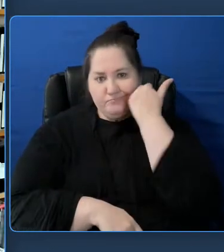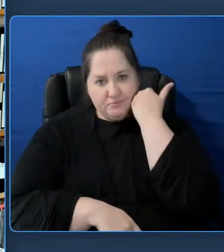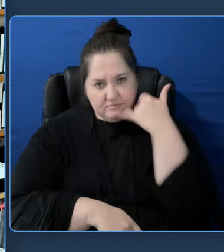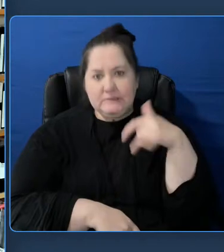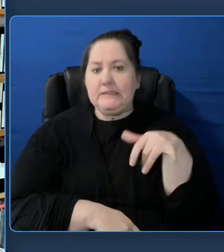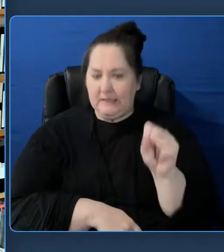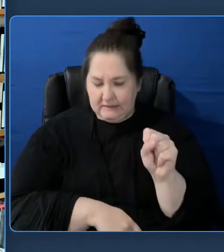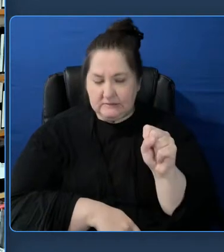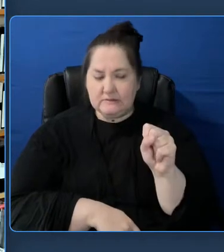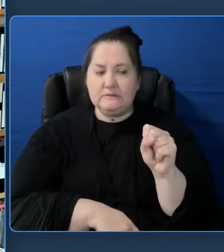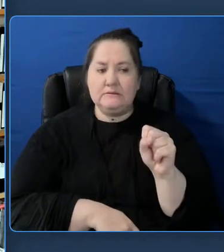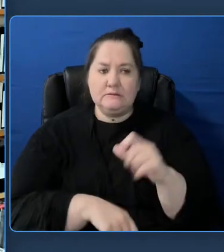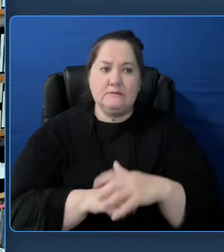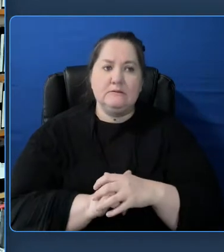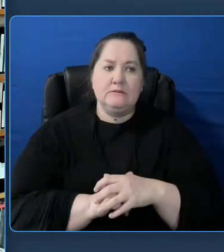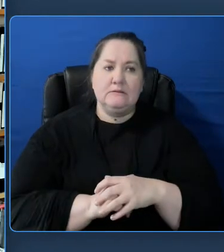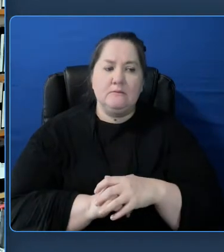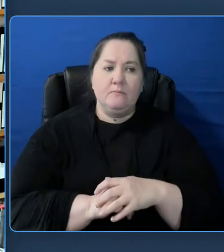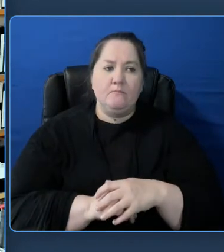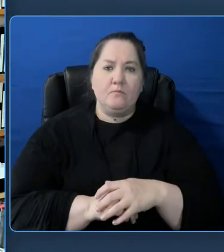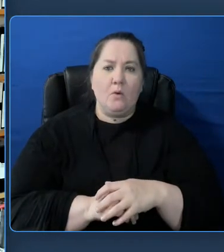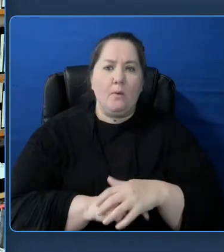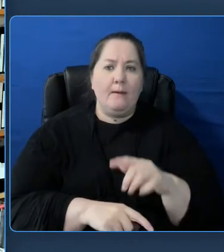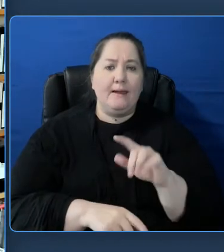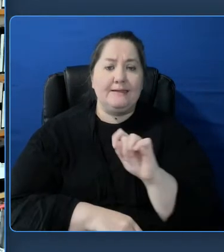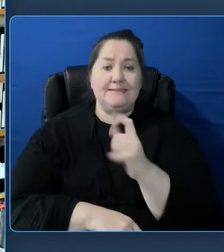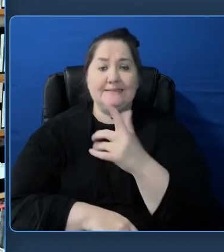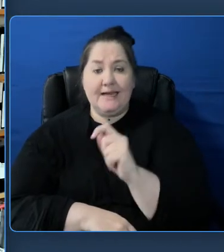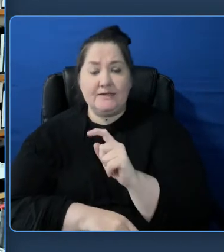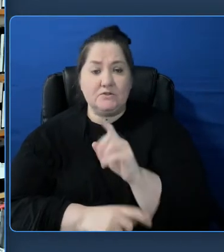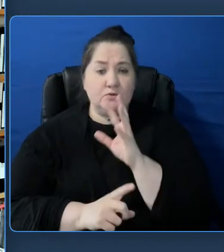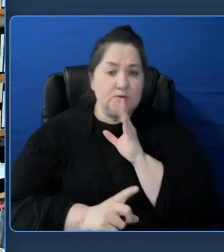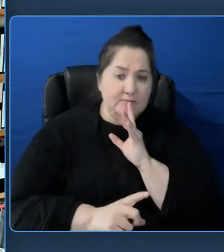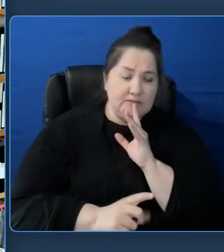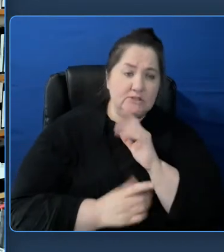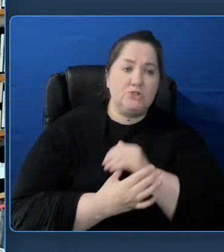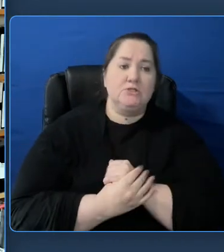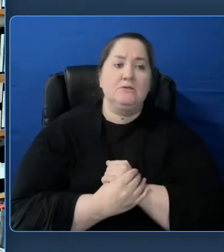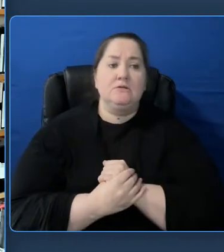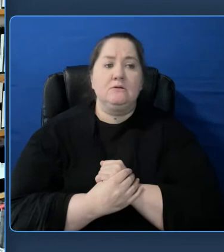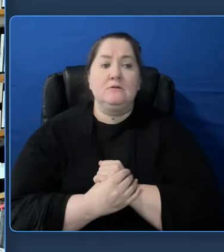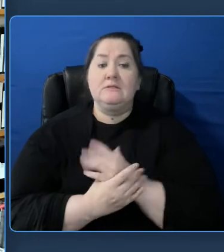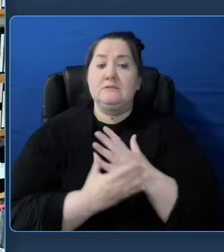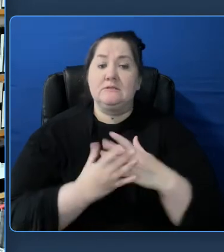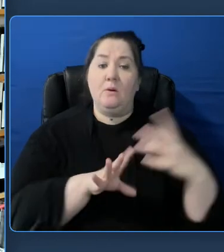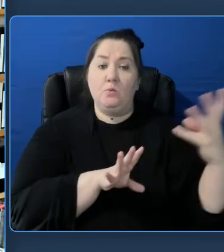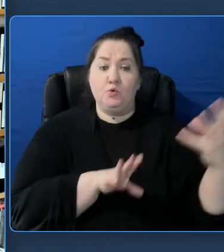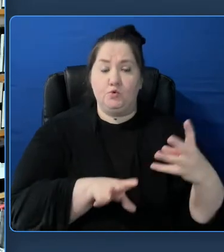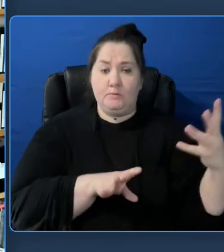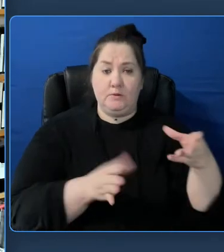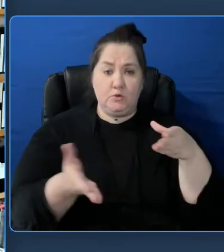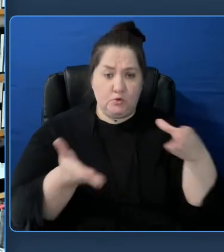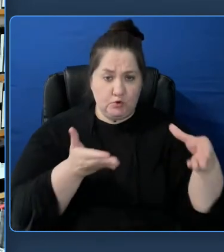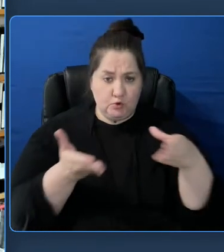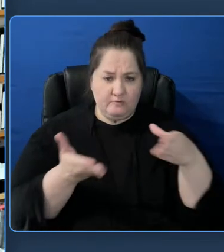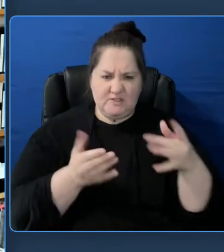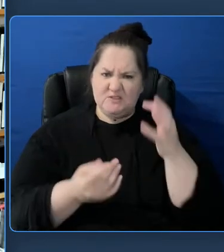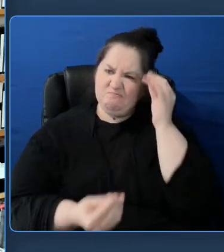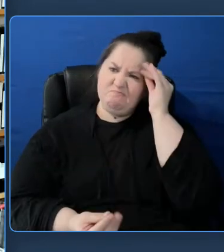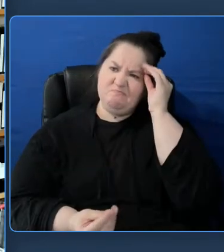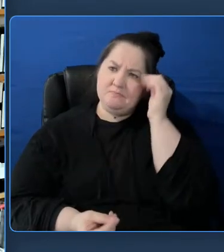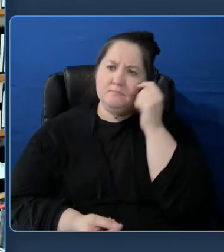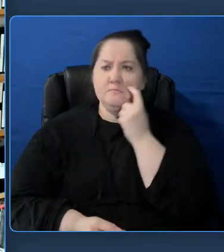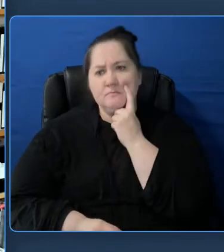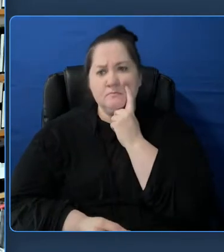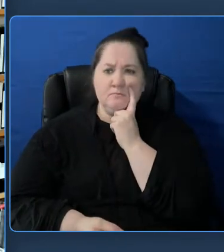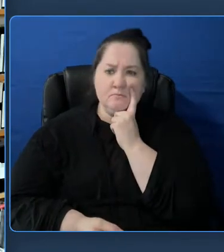And going back to that text-to-speech, you know, there are some streaming services that are scratching their head and